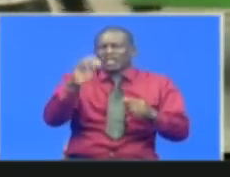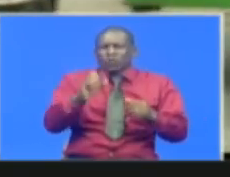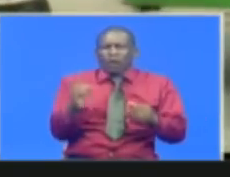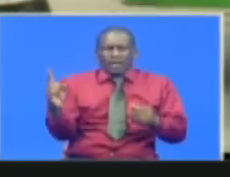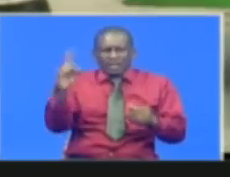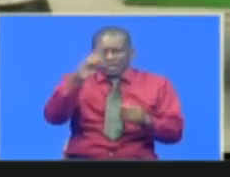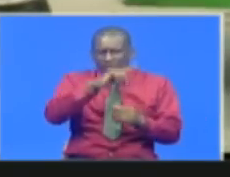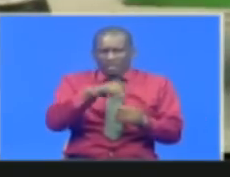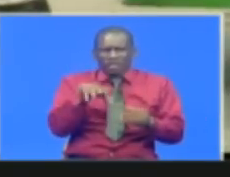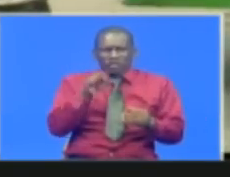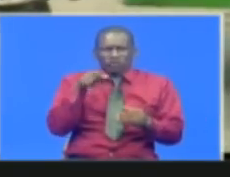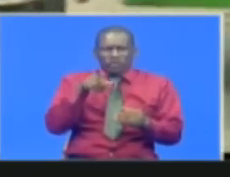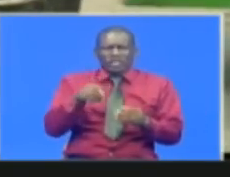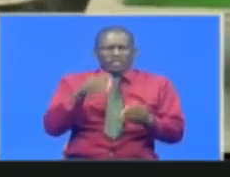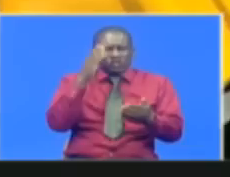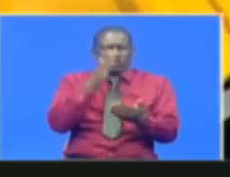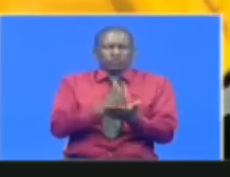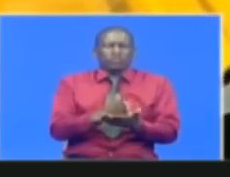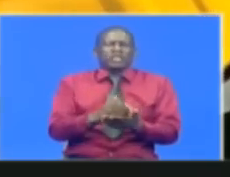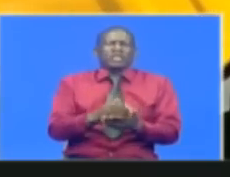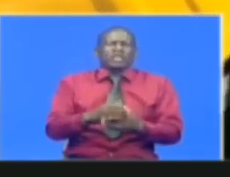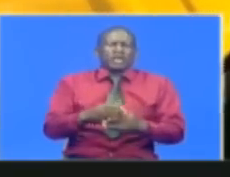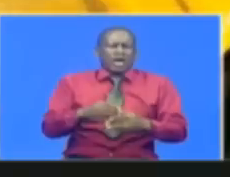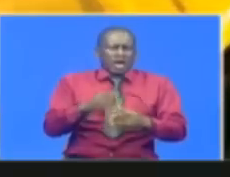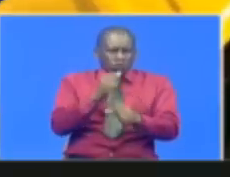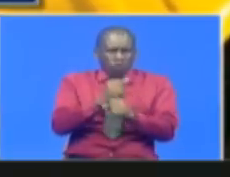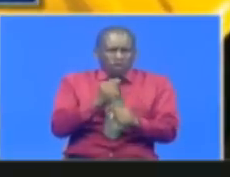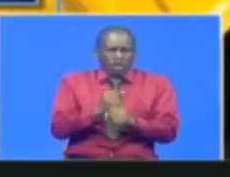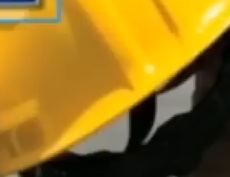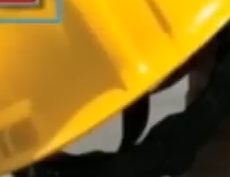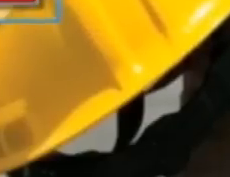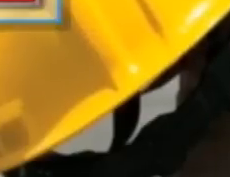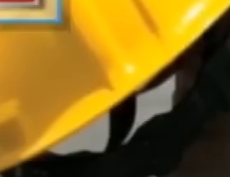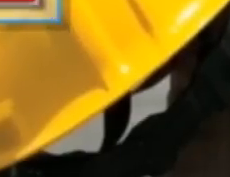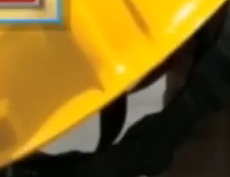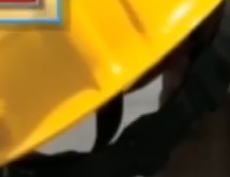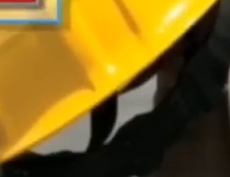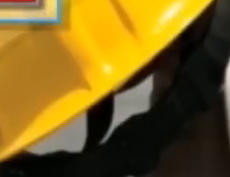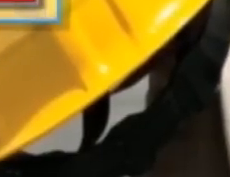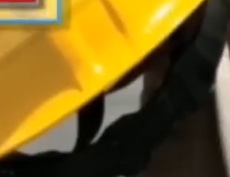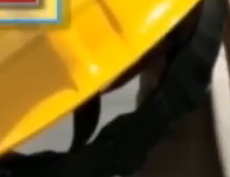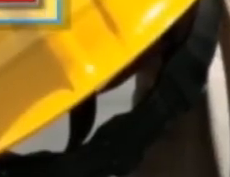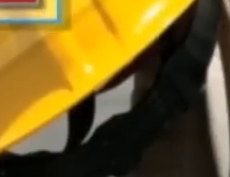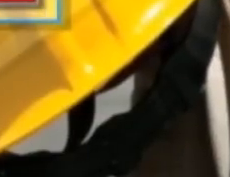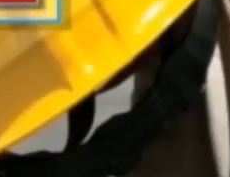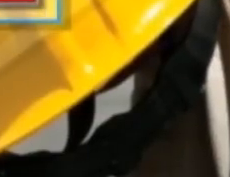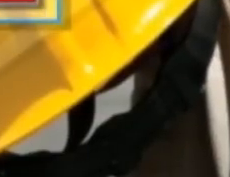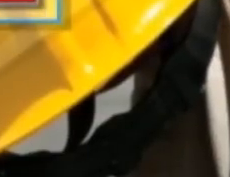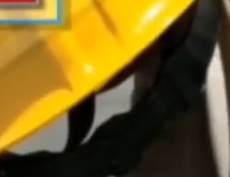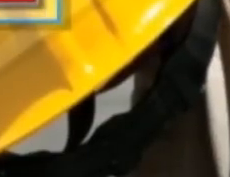indeed a calling. Charity Mwangi, NTV.